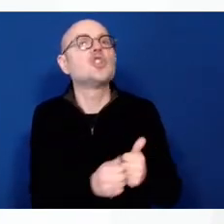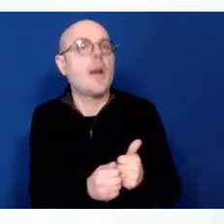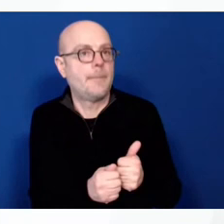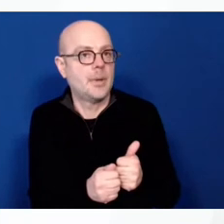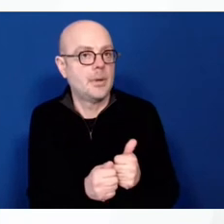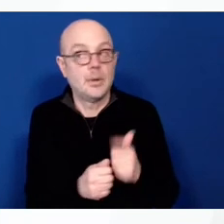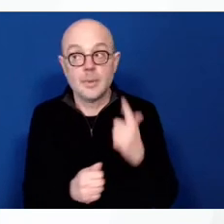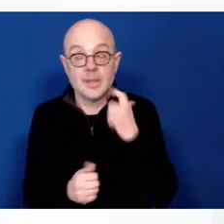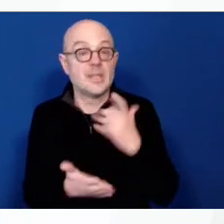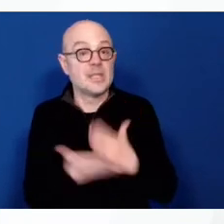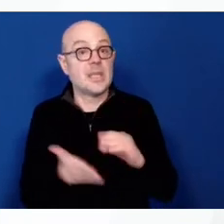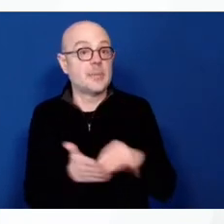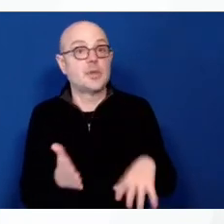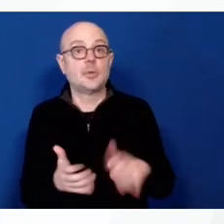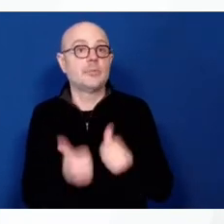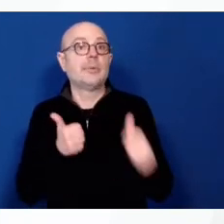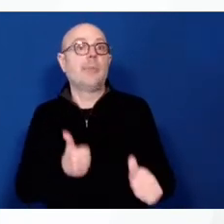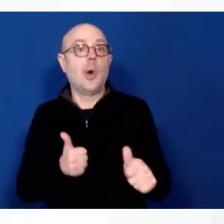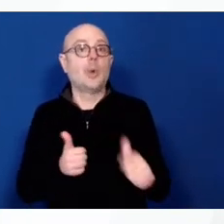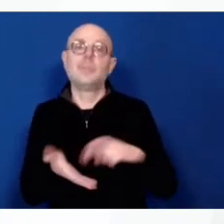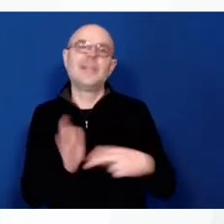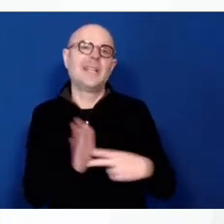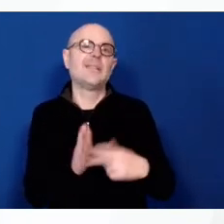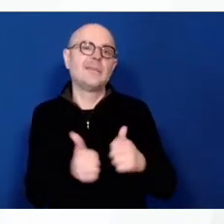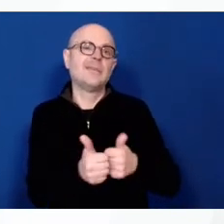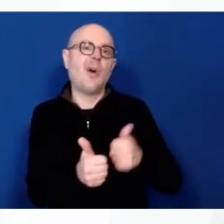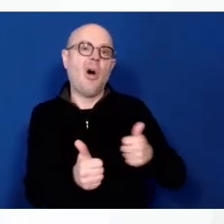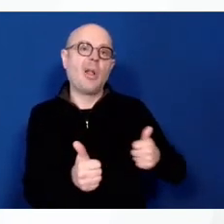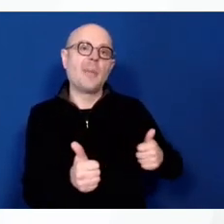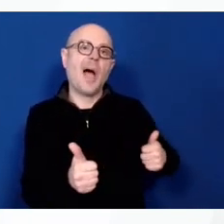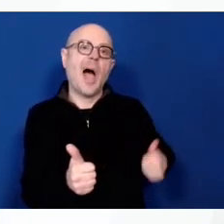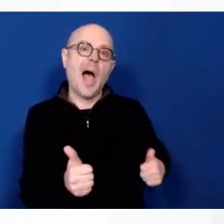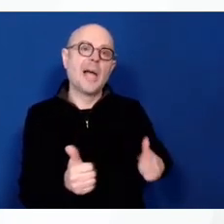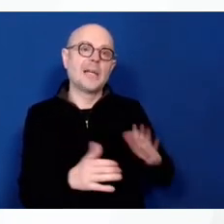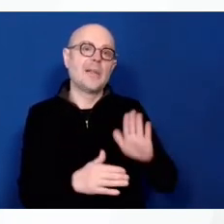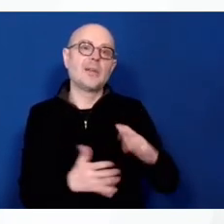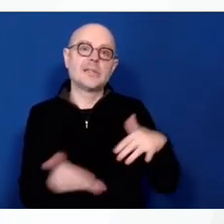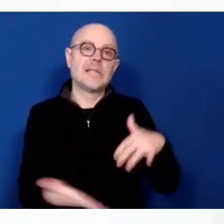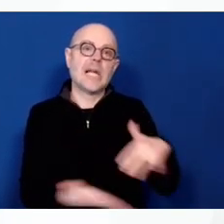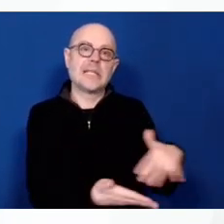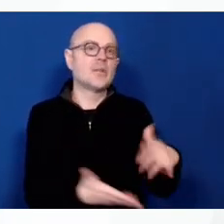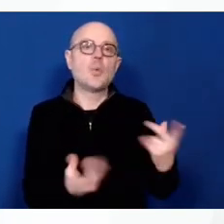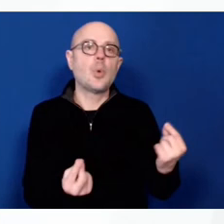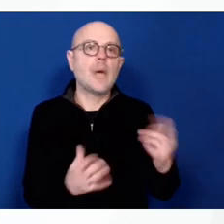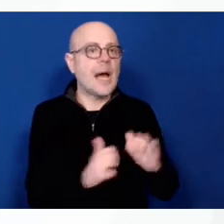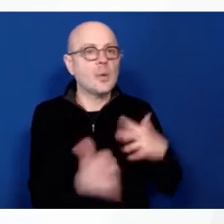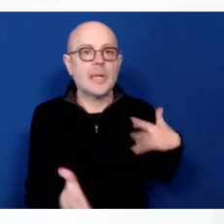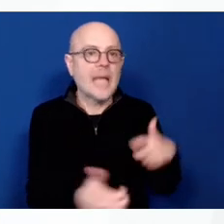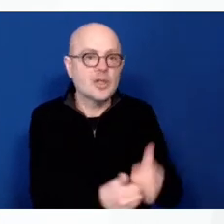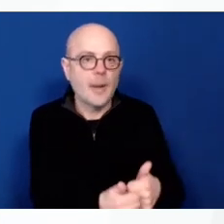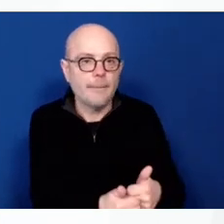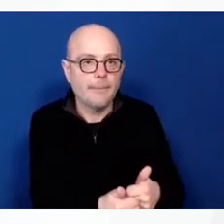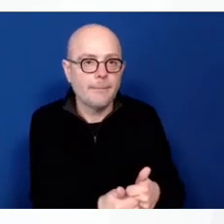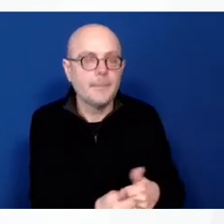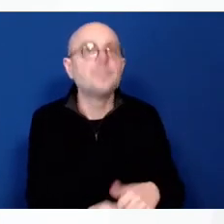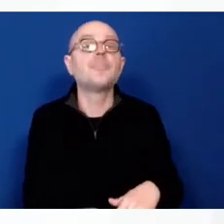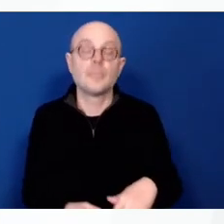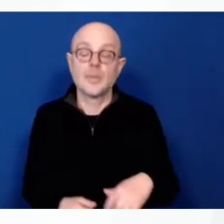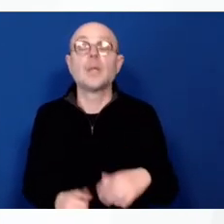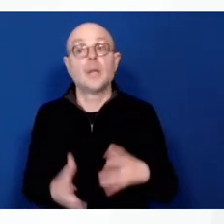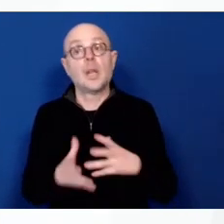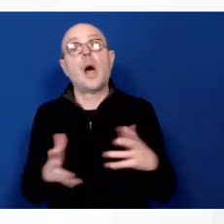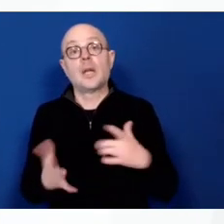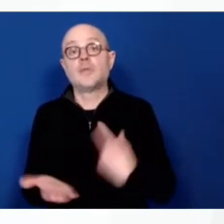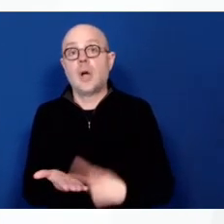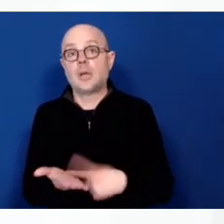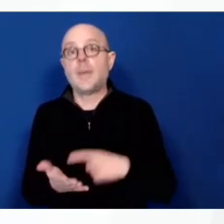than a year in remote learning? Well, there has been a lot of sense of loss about learning, whether it's K through